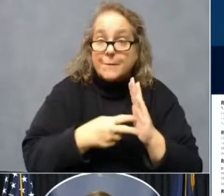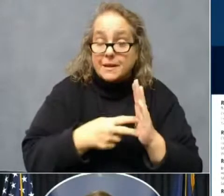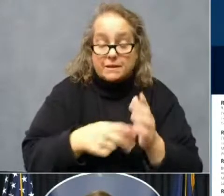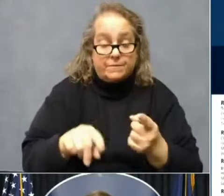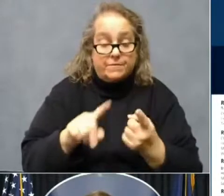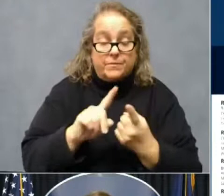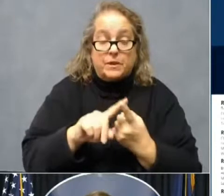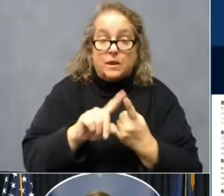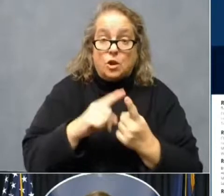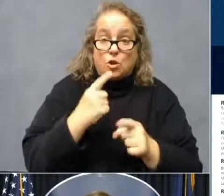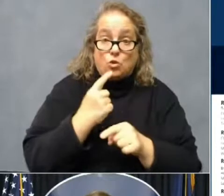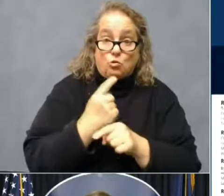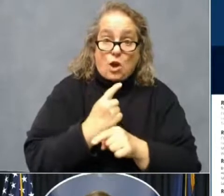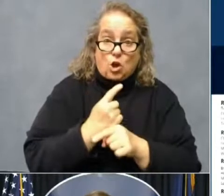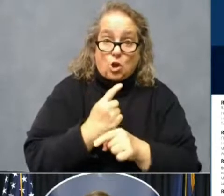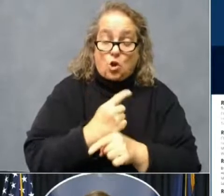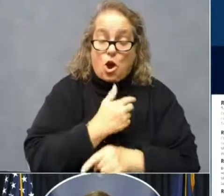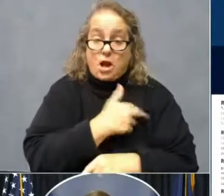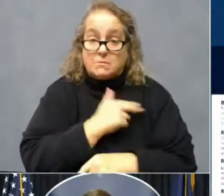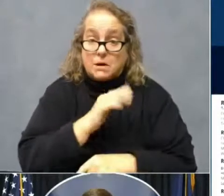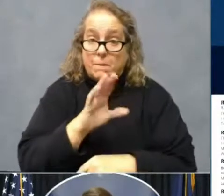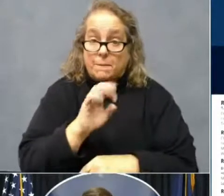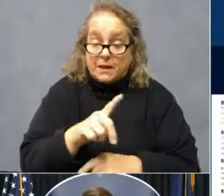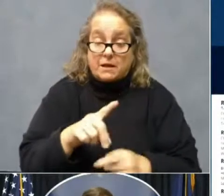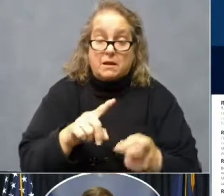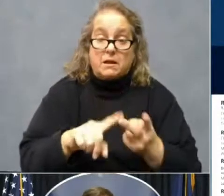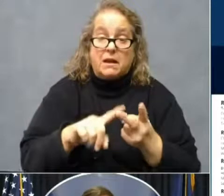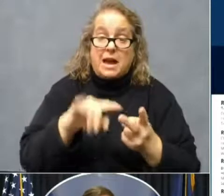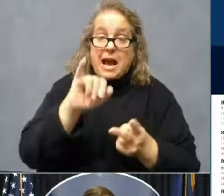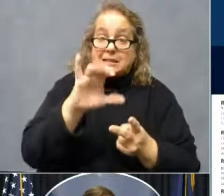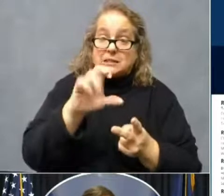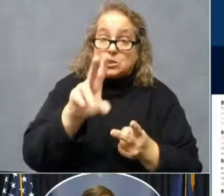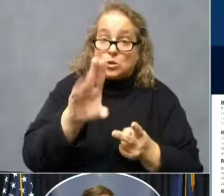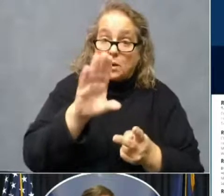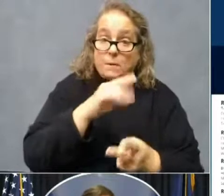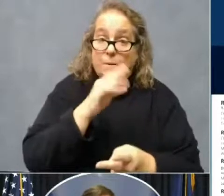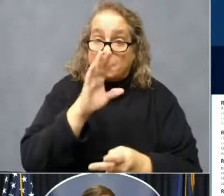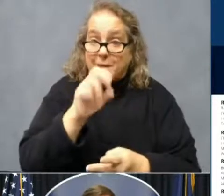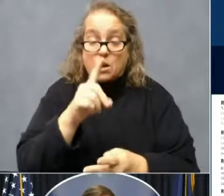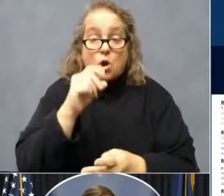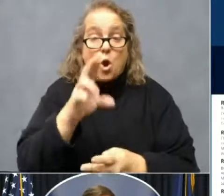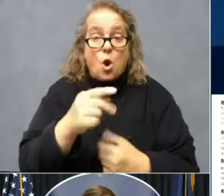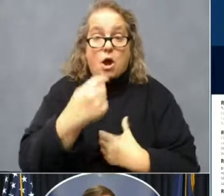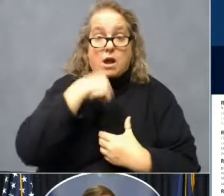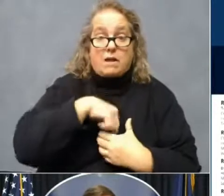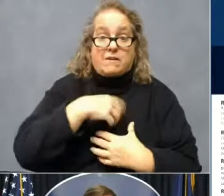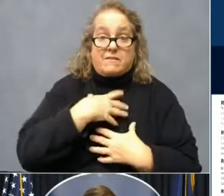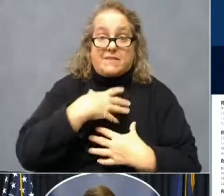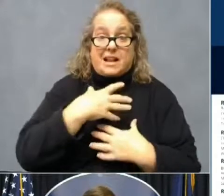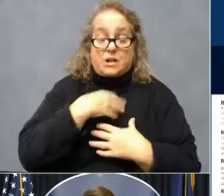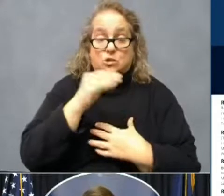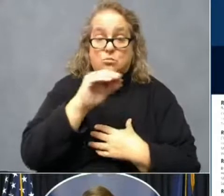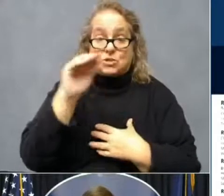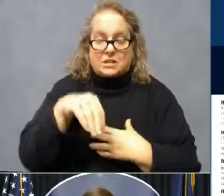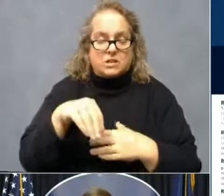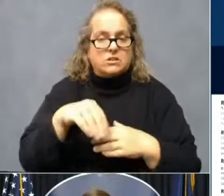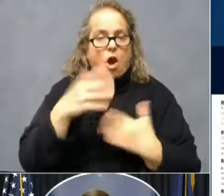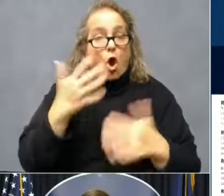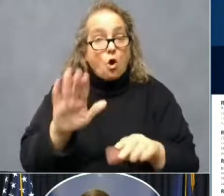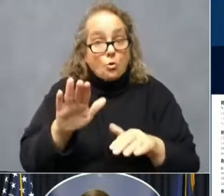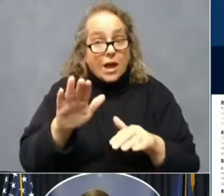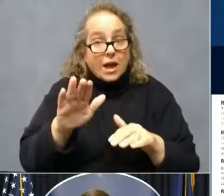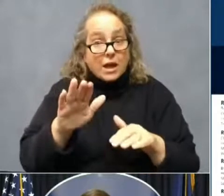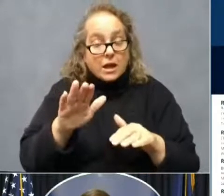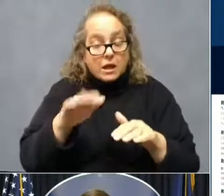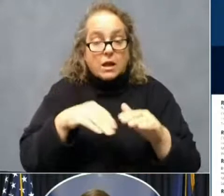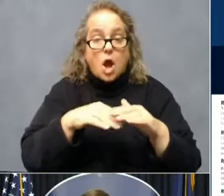bed, the ICU beds, or the ventilators, the percentage of those that are filled are over 80%. And that's,